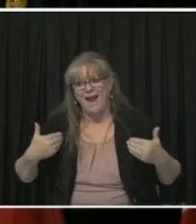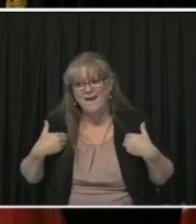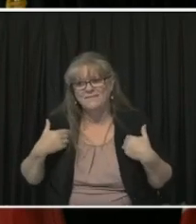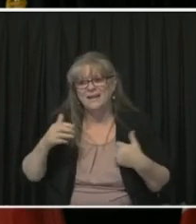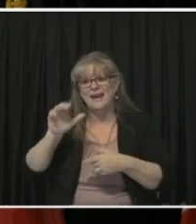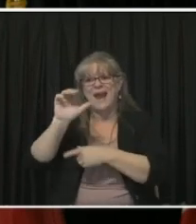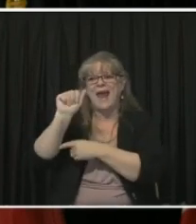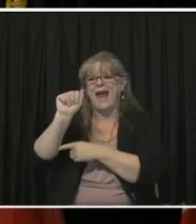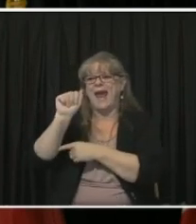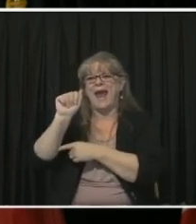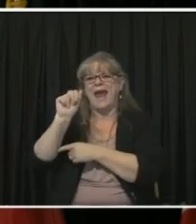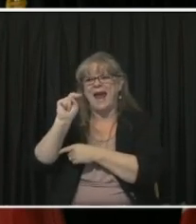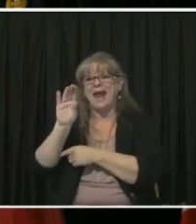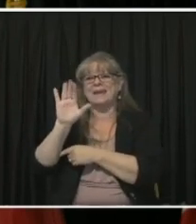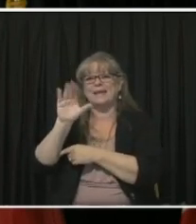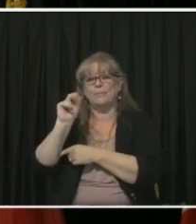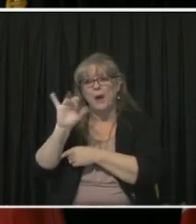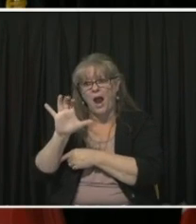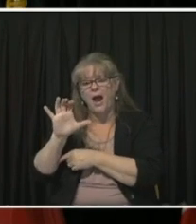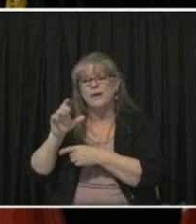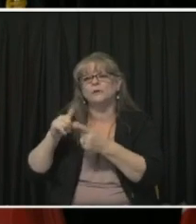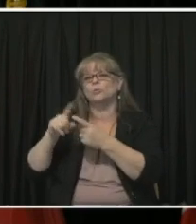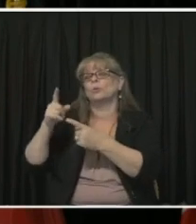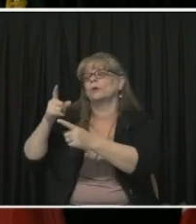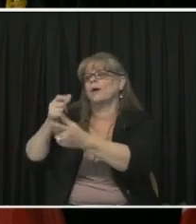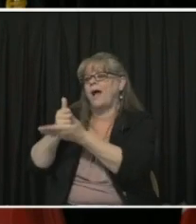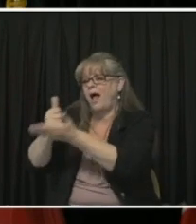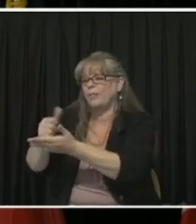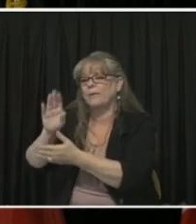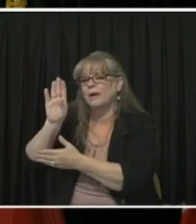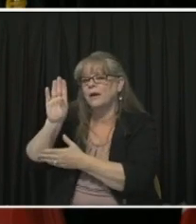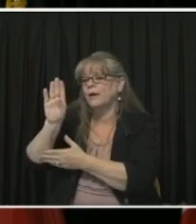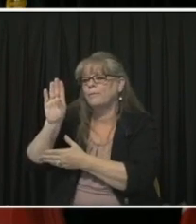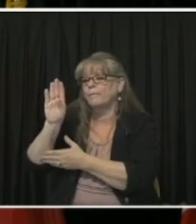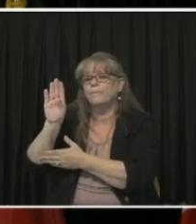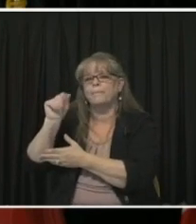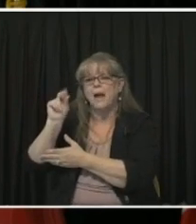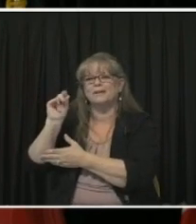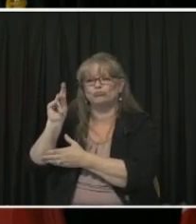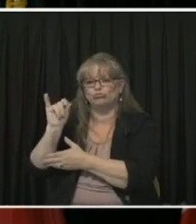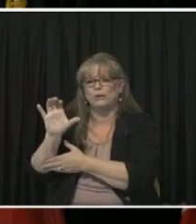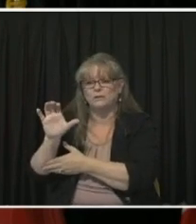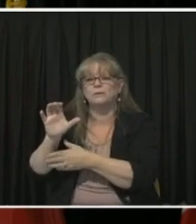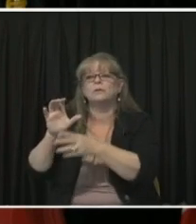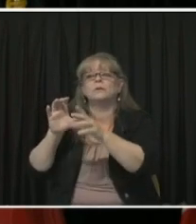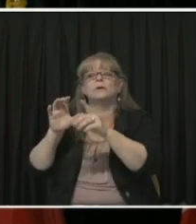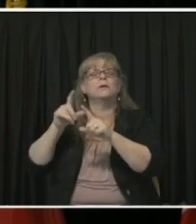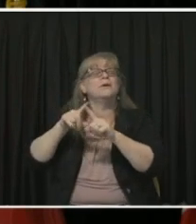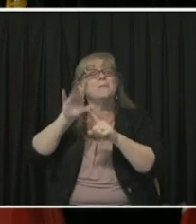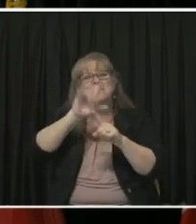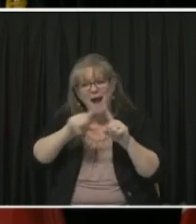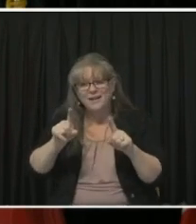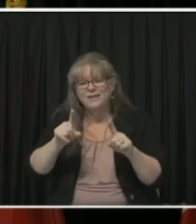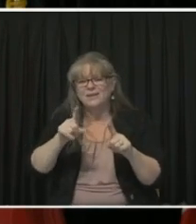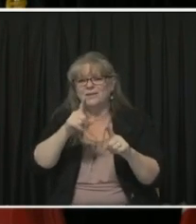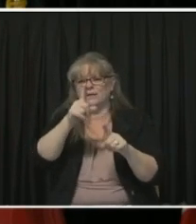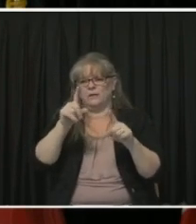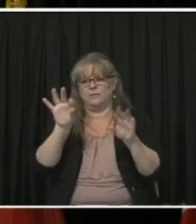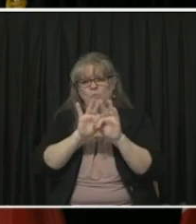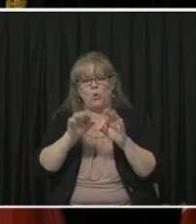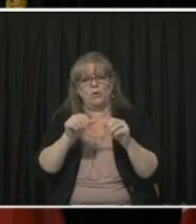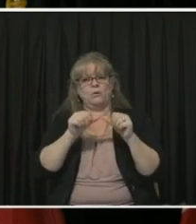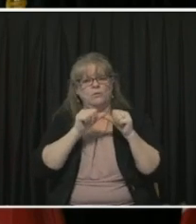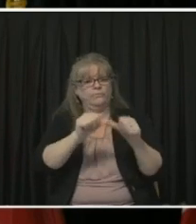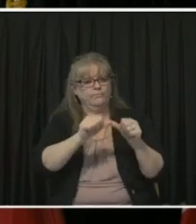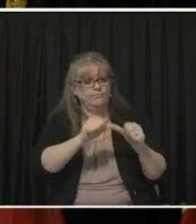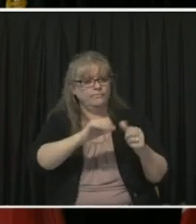So it's not our primary concern right now. But you shouldn't be wearing old masks day after day after day. Just launder it every day. The laundry,